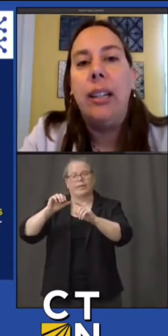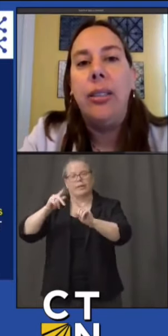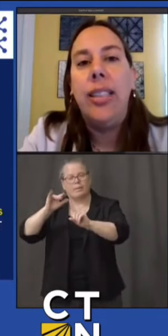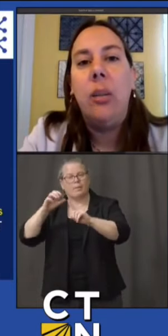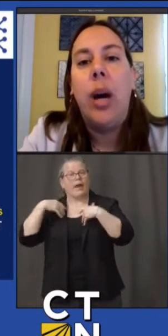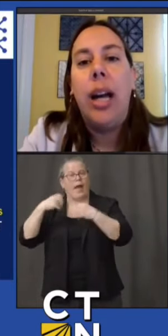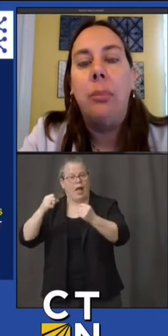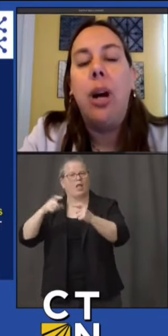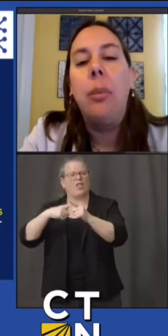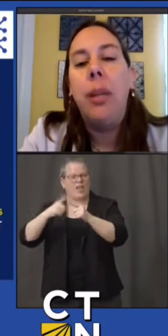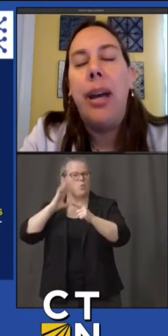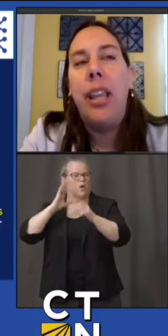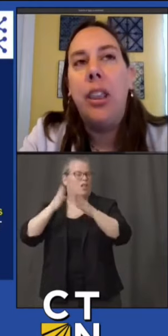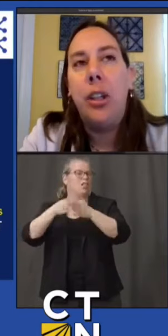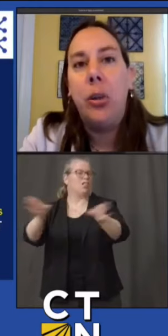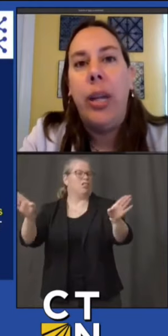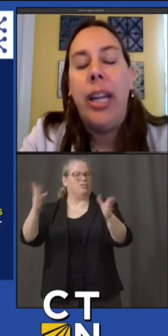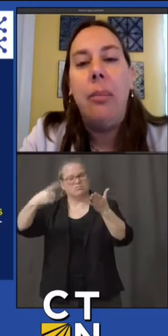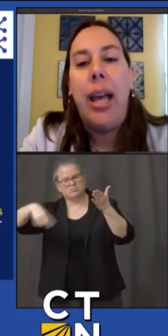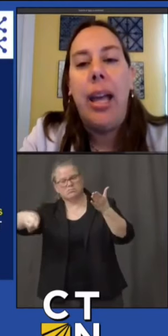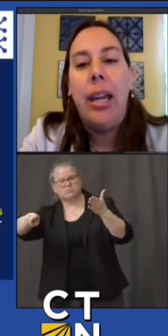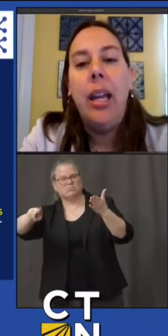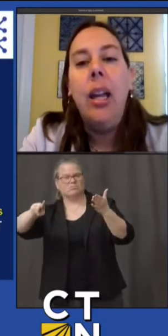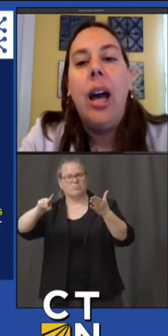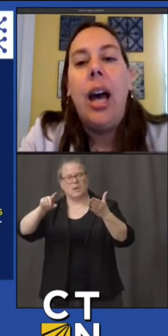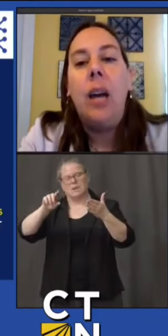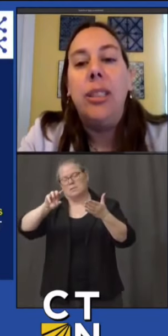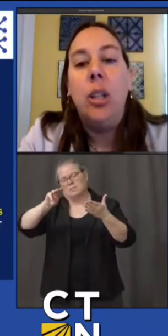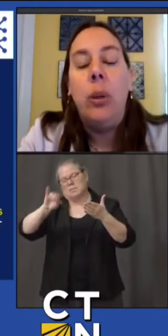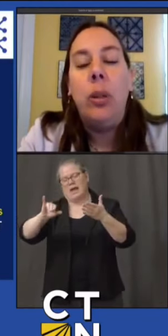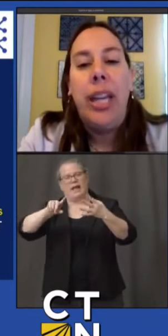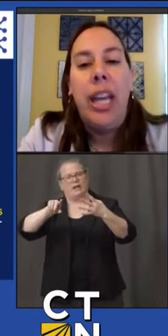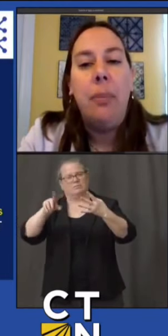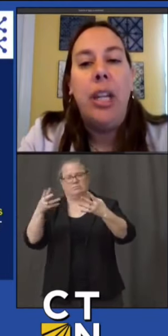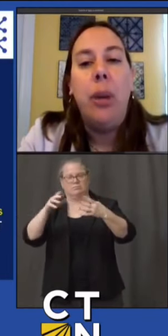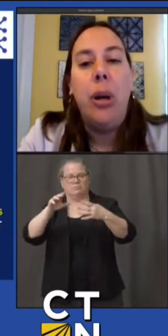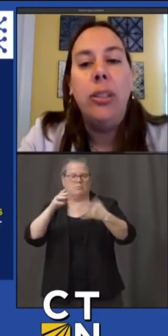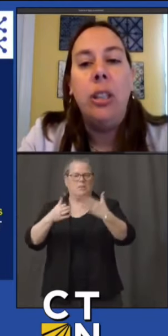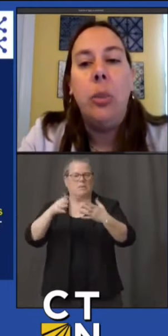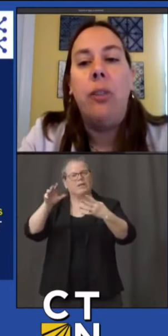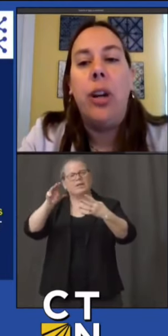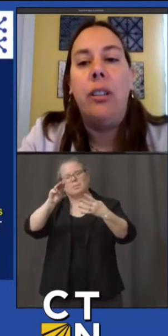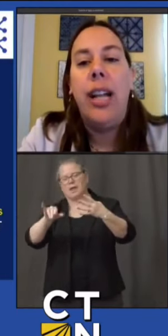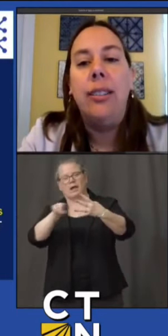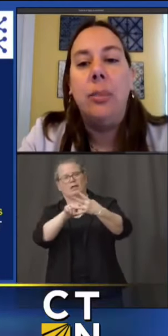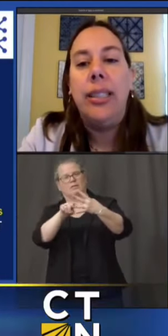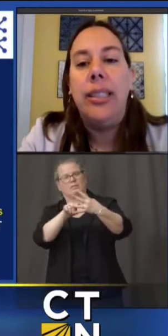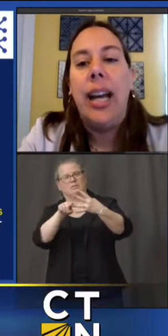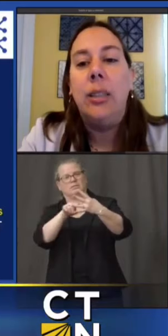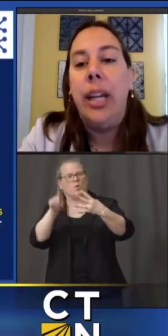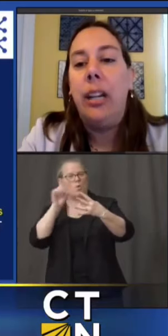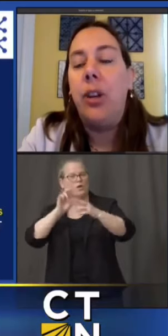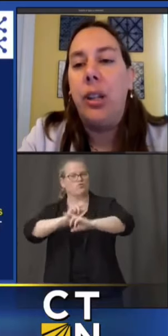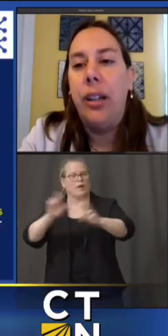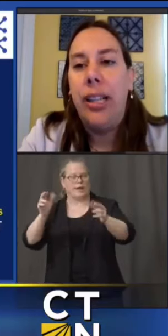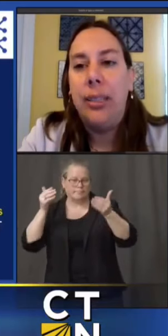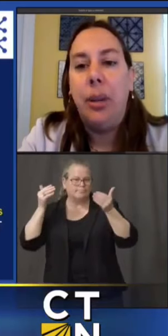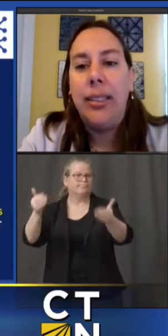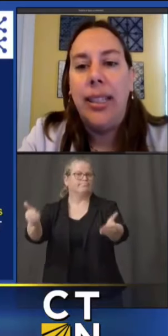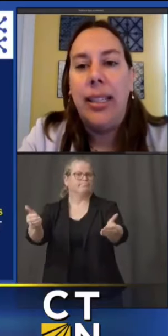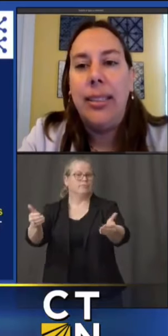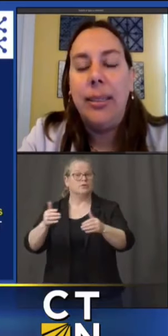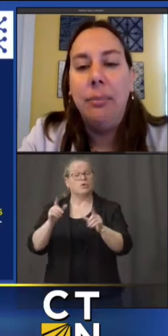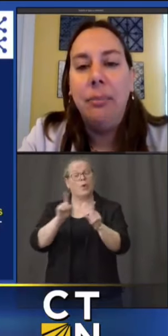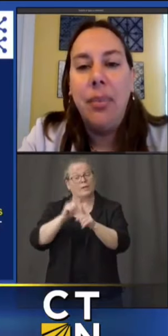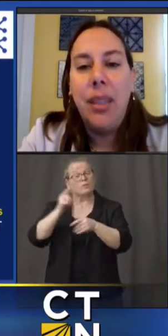out statewide, probably by the third week in May. So we will be keeping you posted with further announcements as we get further in this